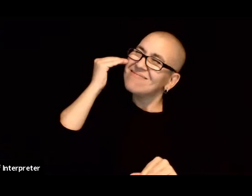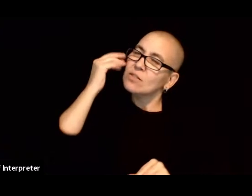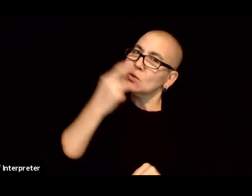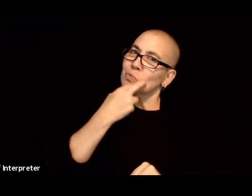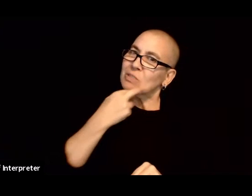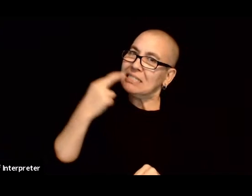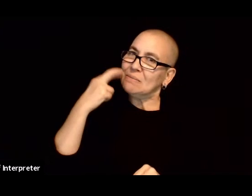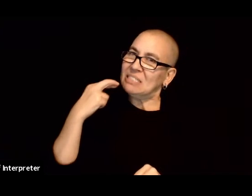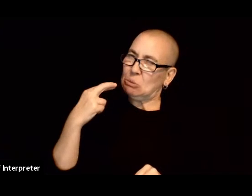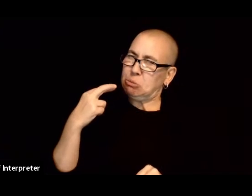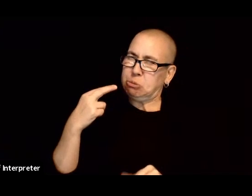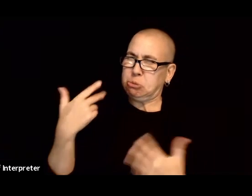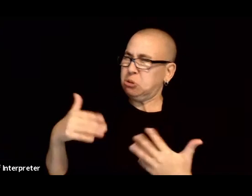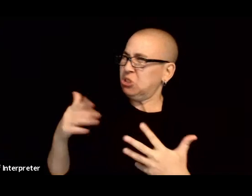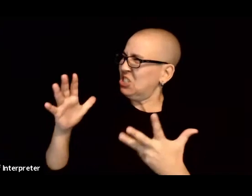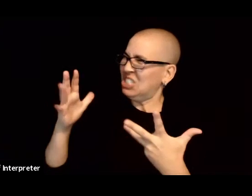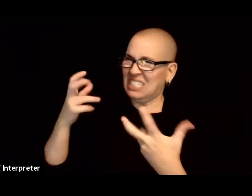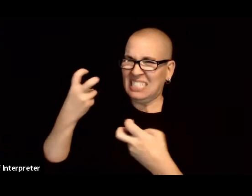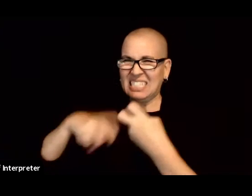tighter?